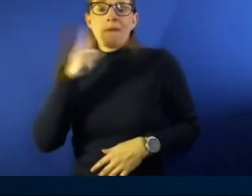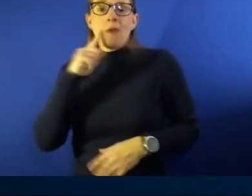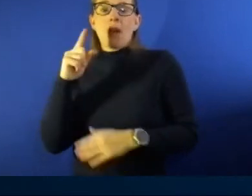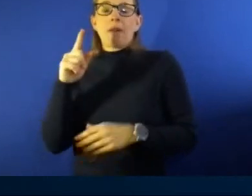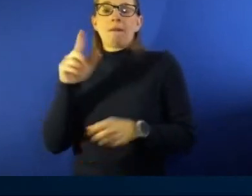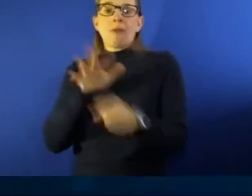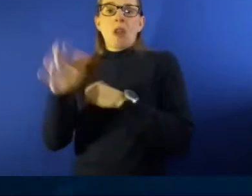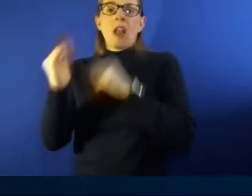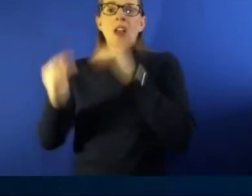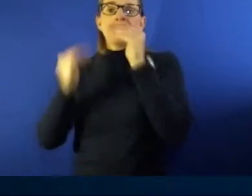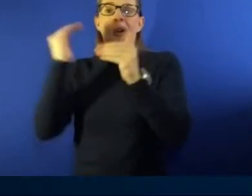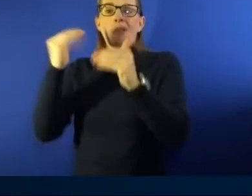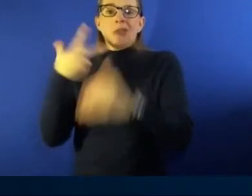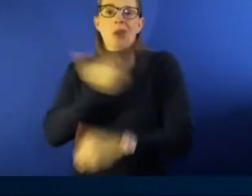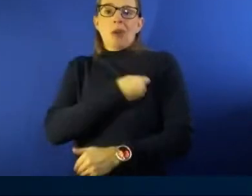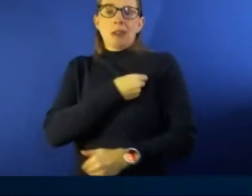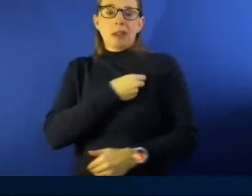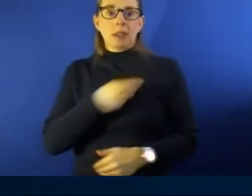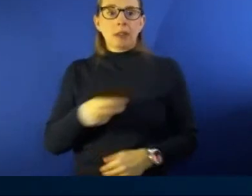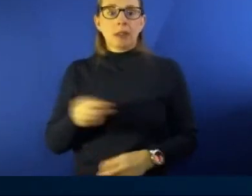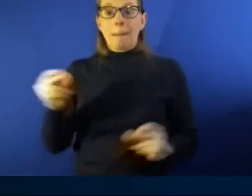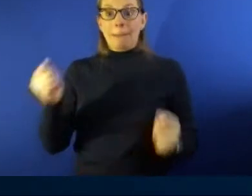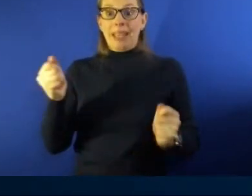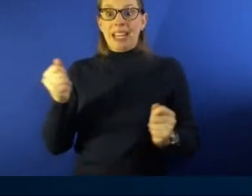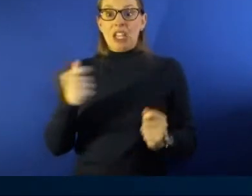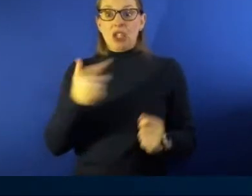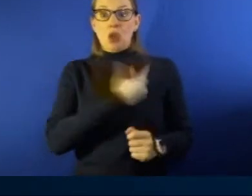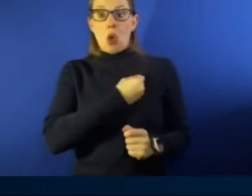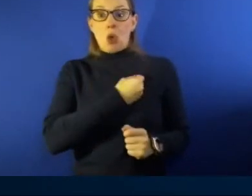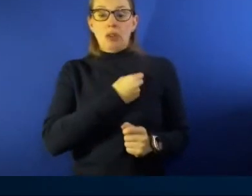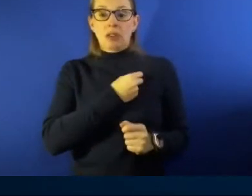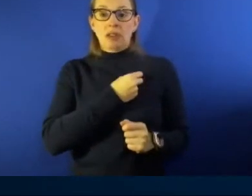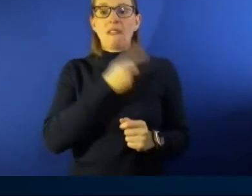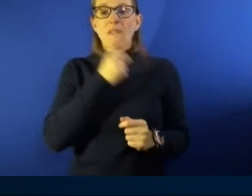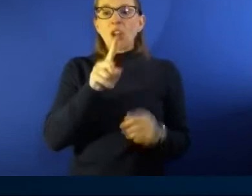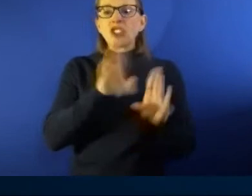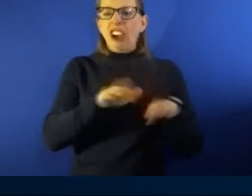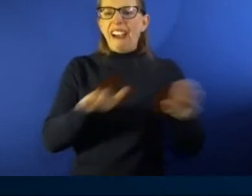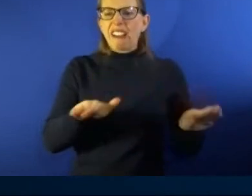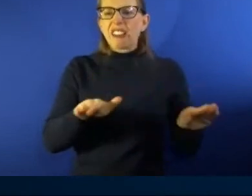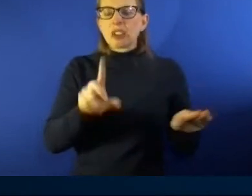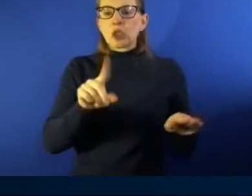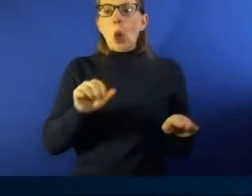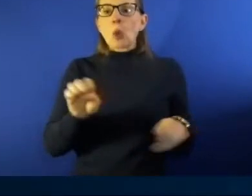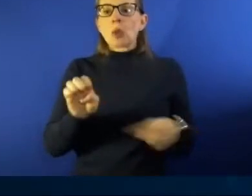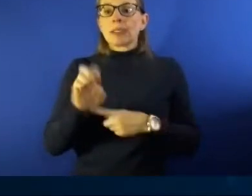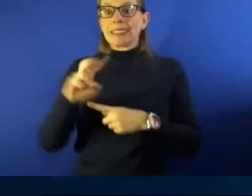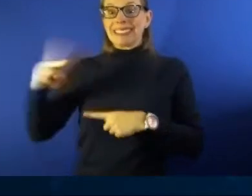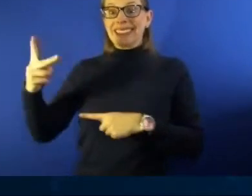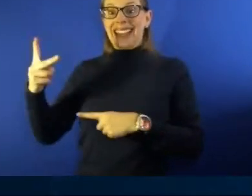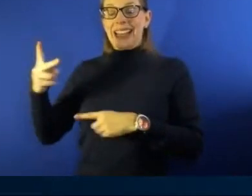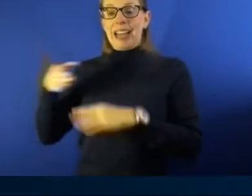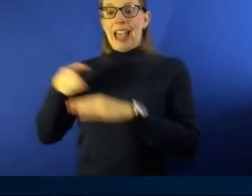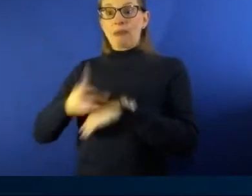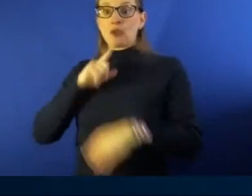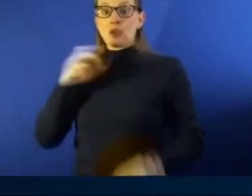if you get that immediate dose and the smaller child dose, and then the second shot is after you turn 12, is that the second shot?